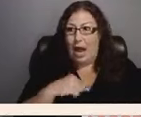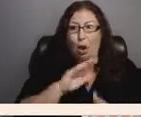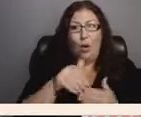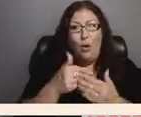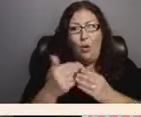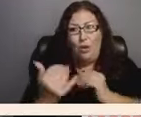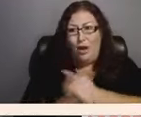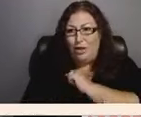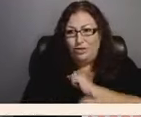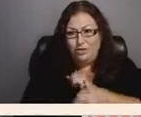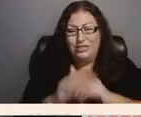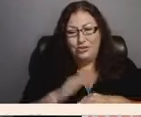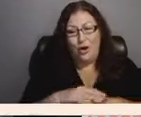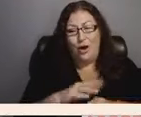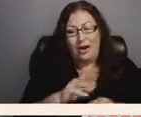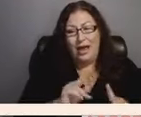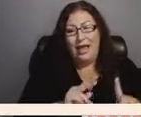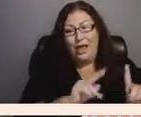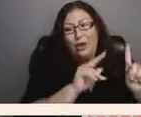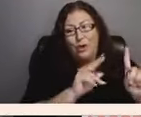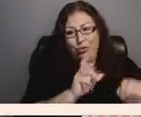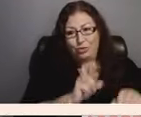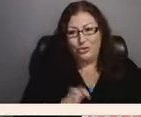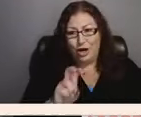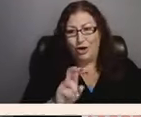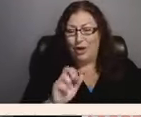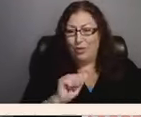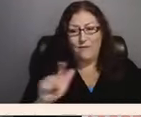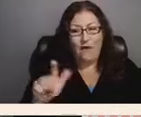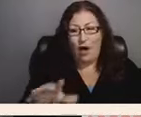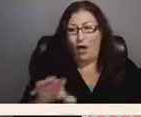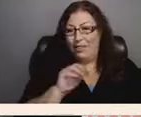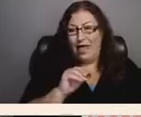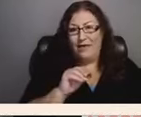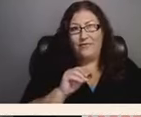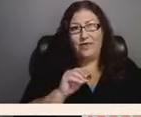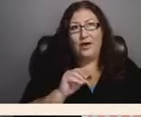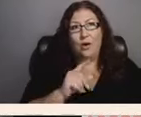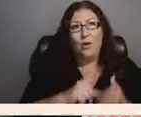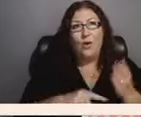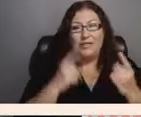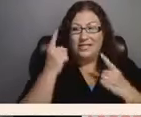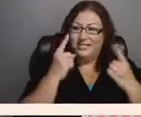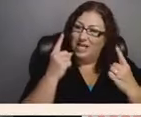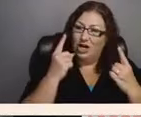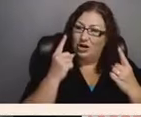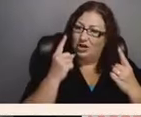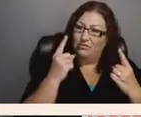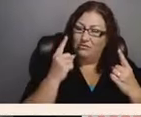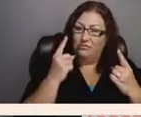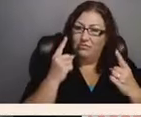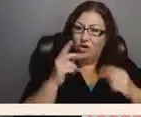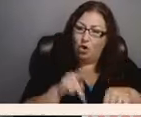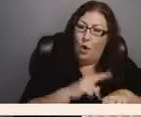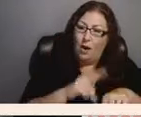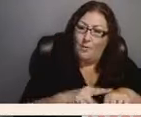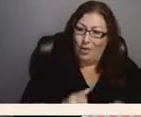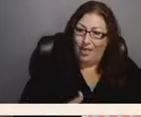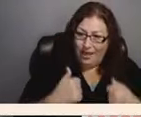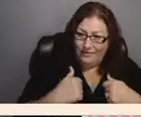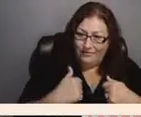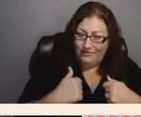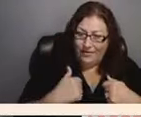hero's journey. We have all left what is to be considered, what we considered to be our normal life.